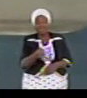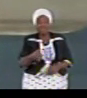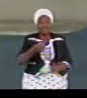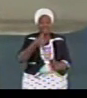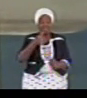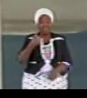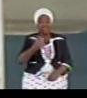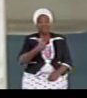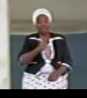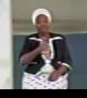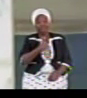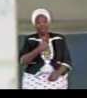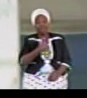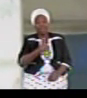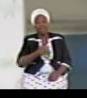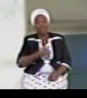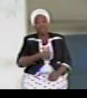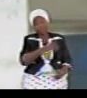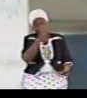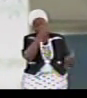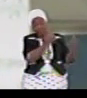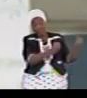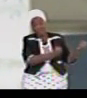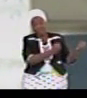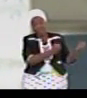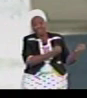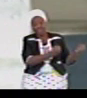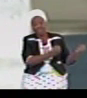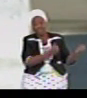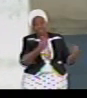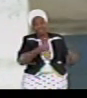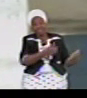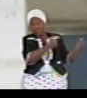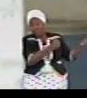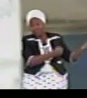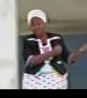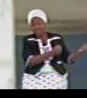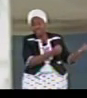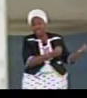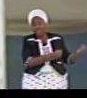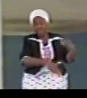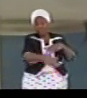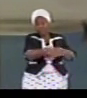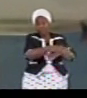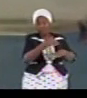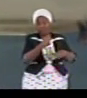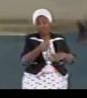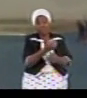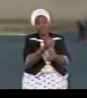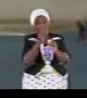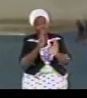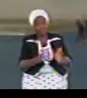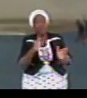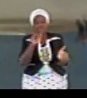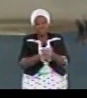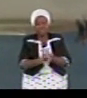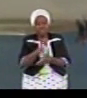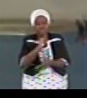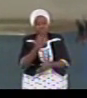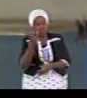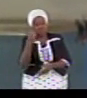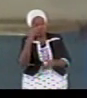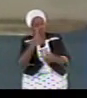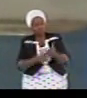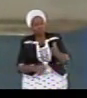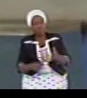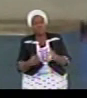self-confidence above the Savior? That's what Simon Peter did.